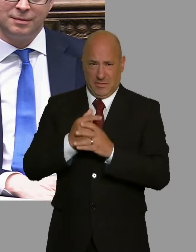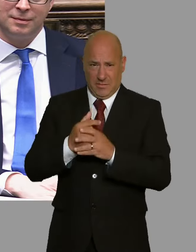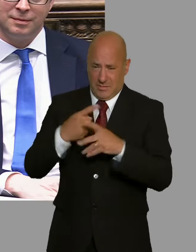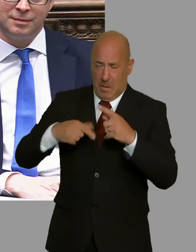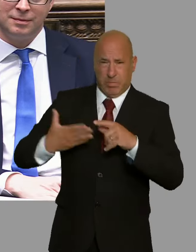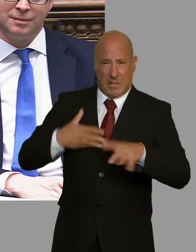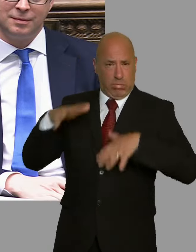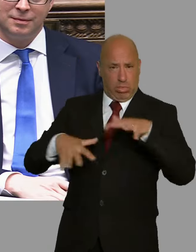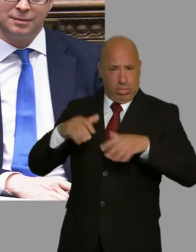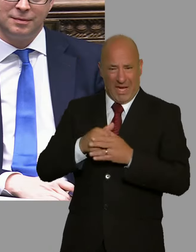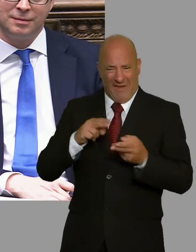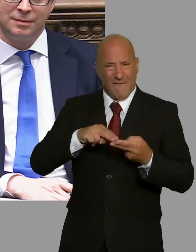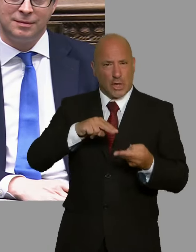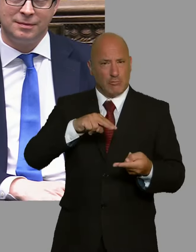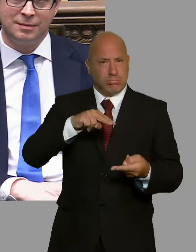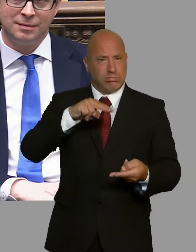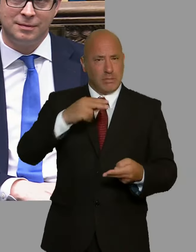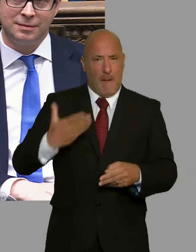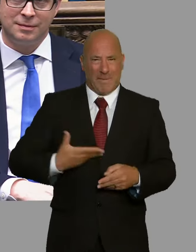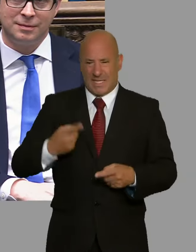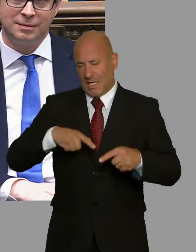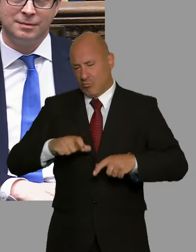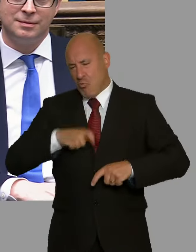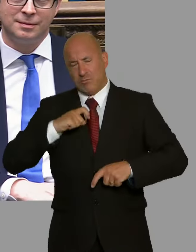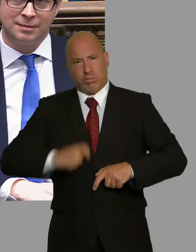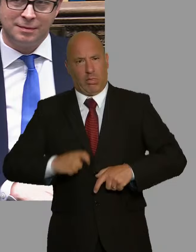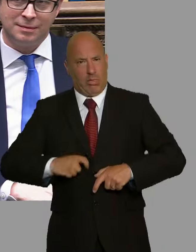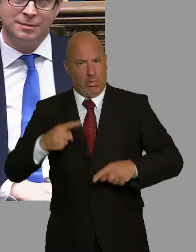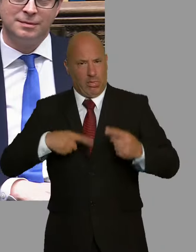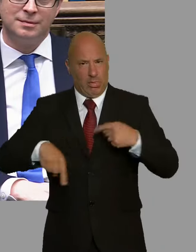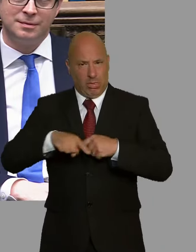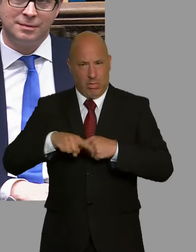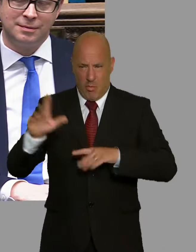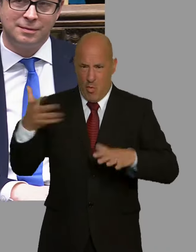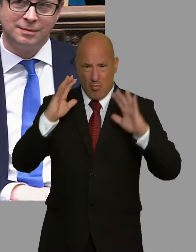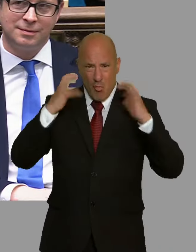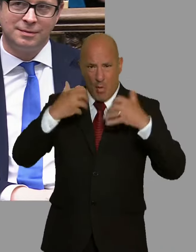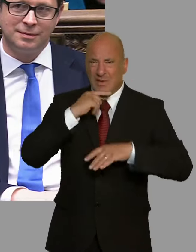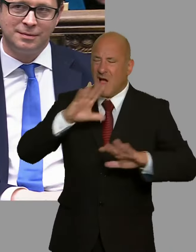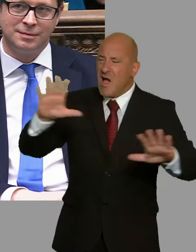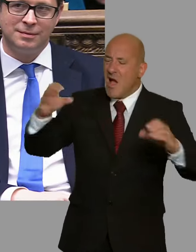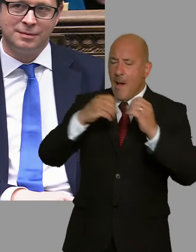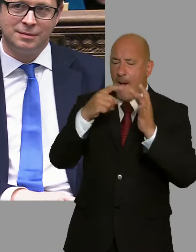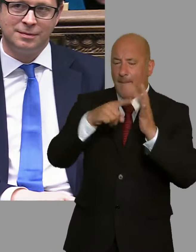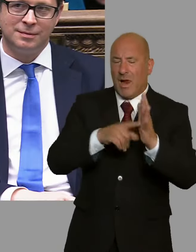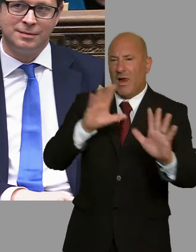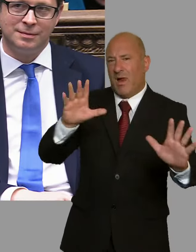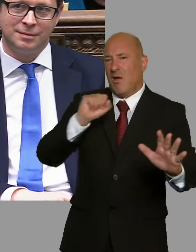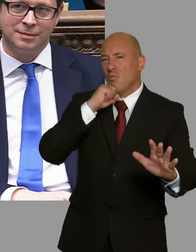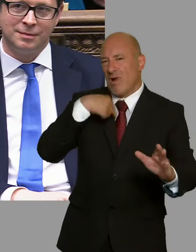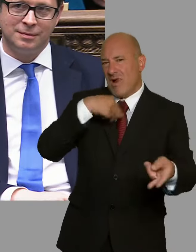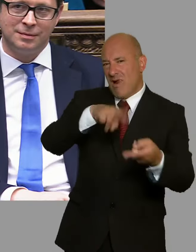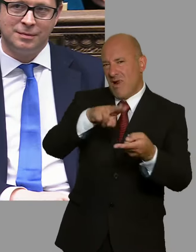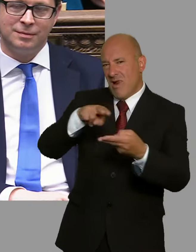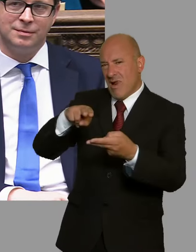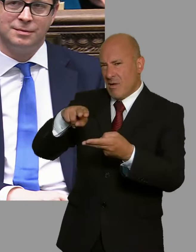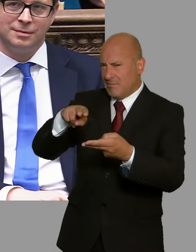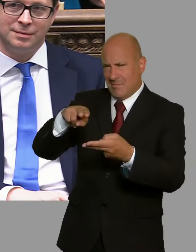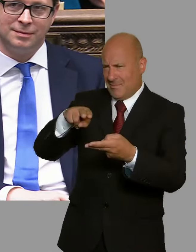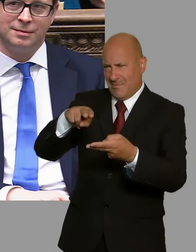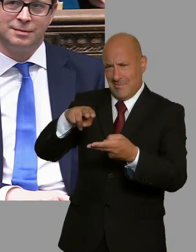people, but his jobs tax means people are losing their jobs. Every week we come here with a new company that is saying they are shedding jobs. That's on